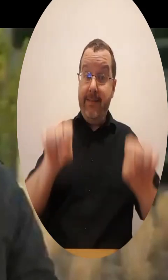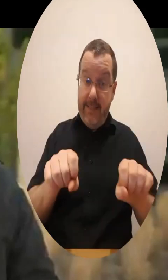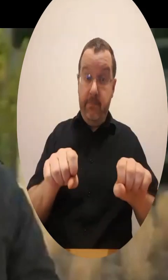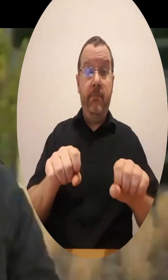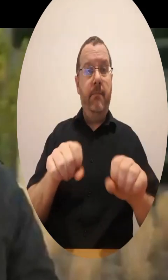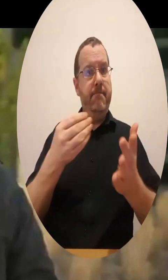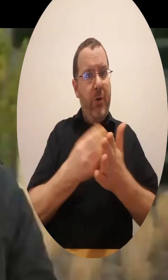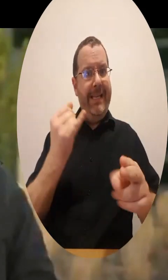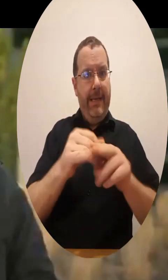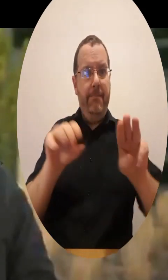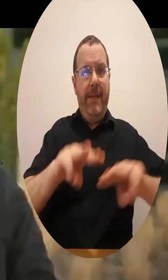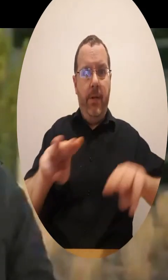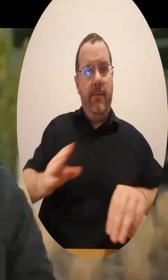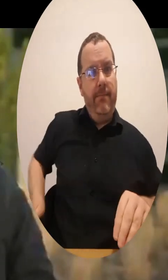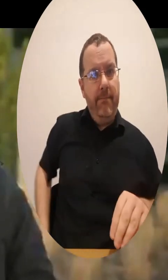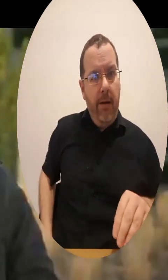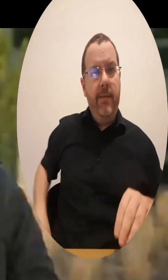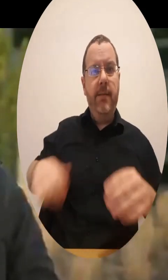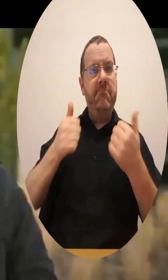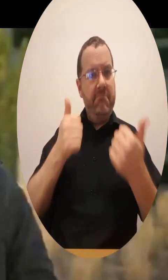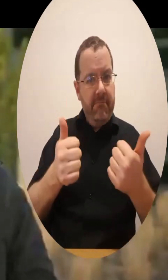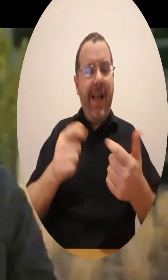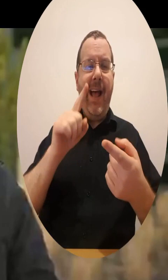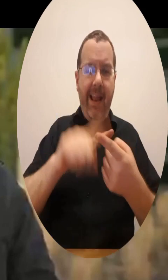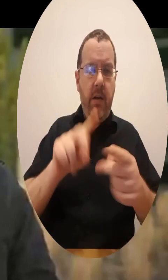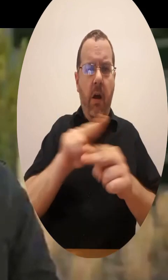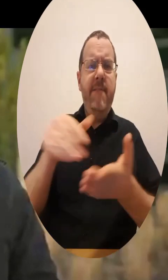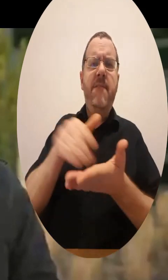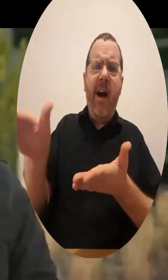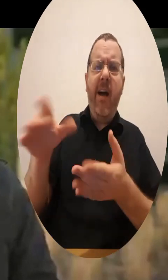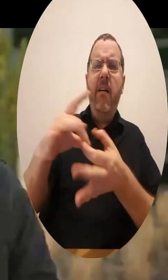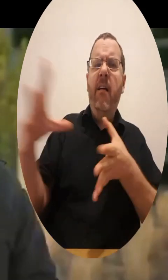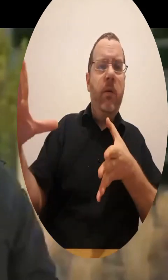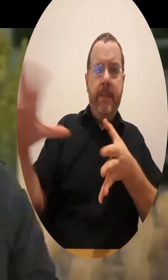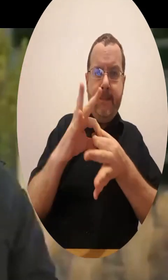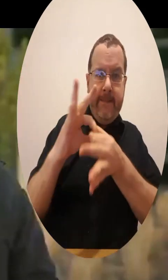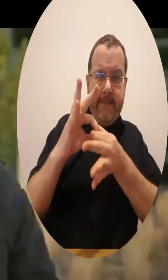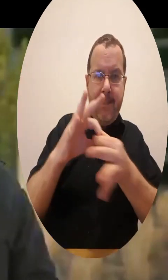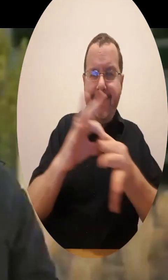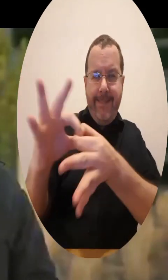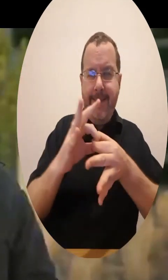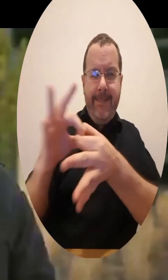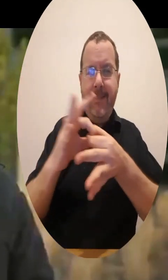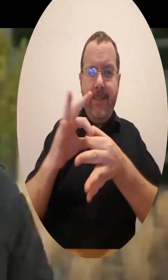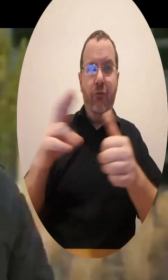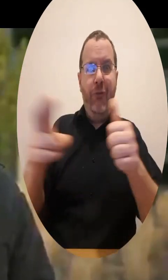people's pockets and to keep people on the books to make things easier to restart the economy when this